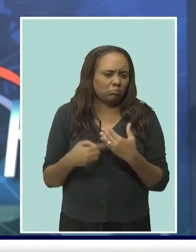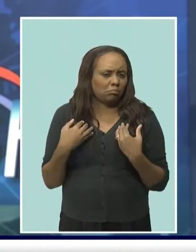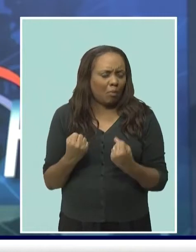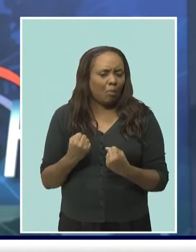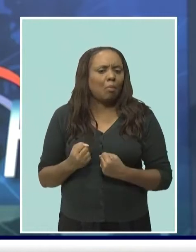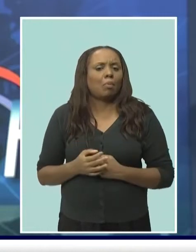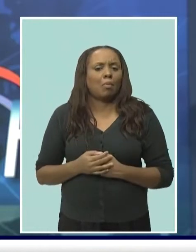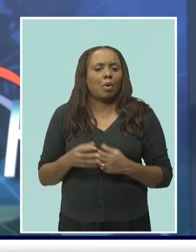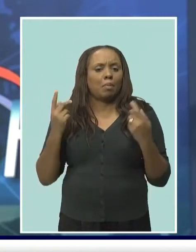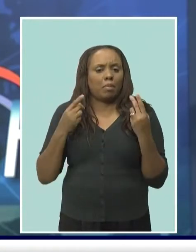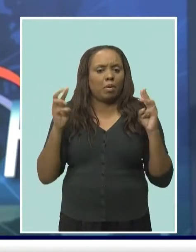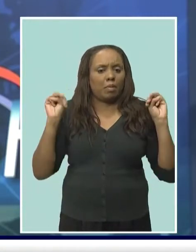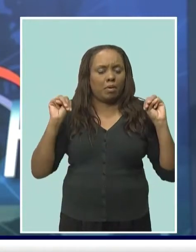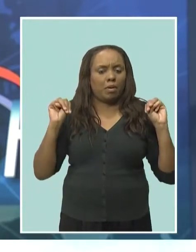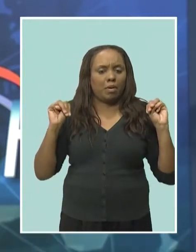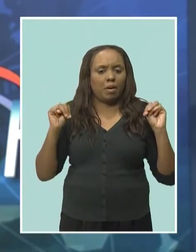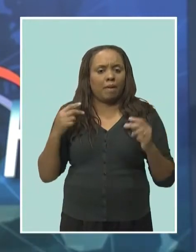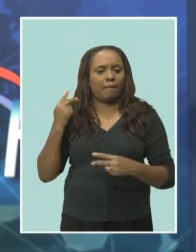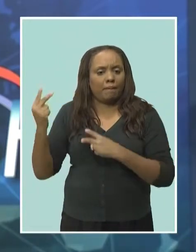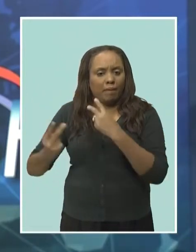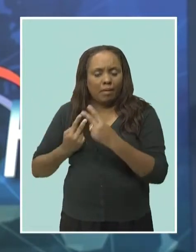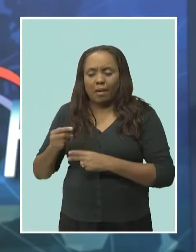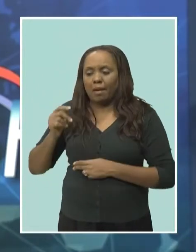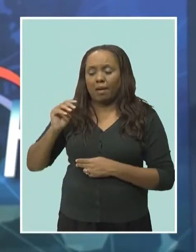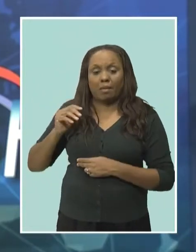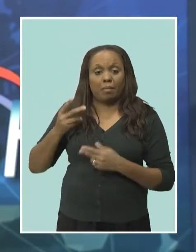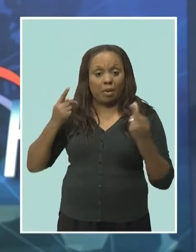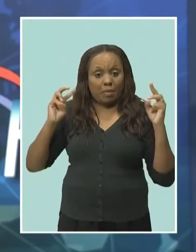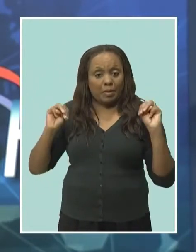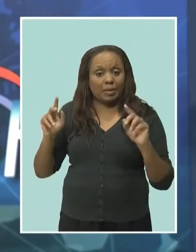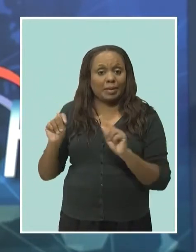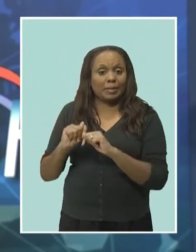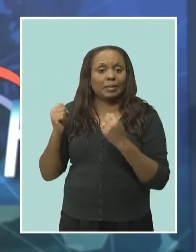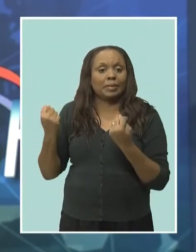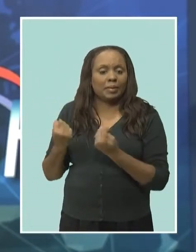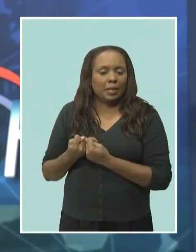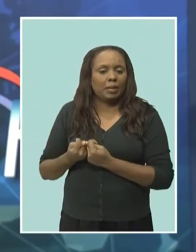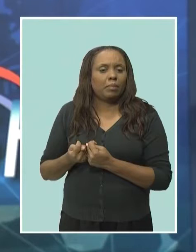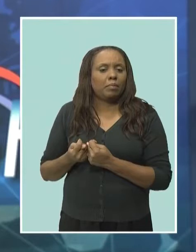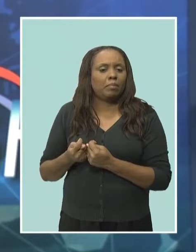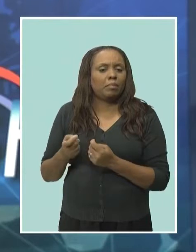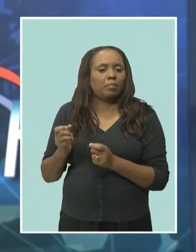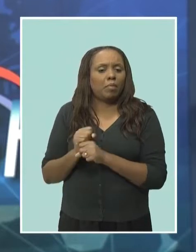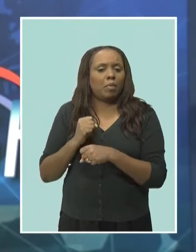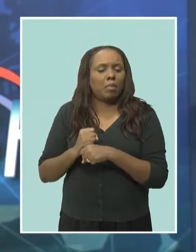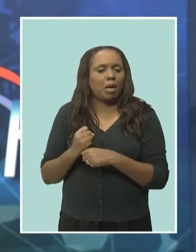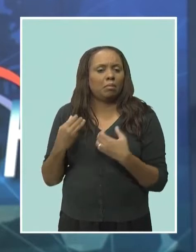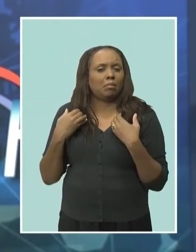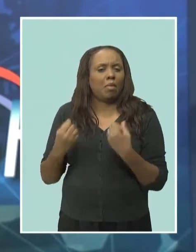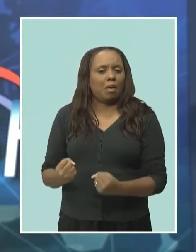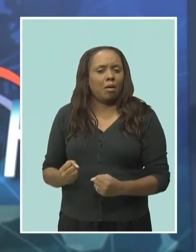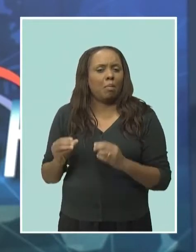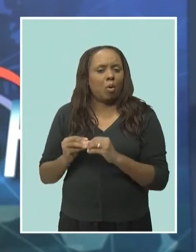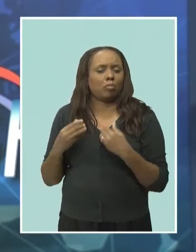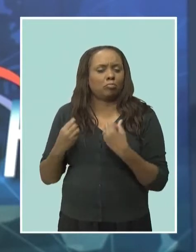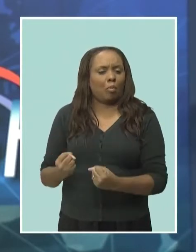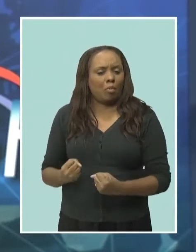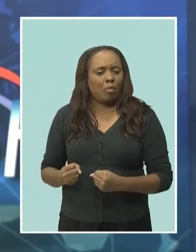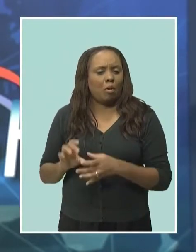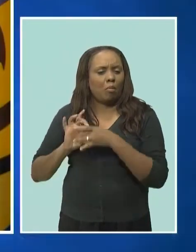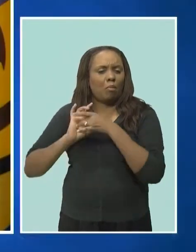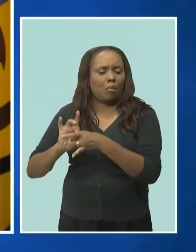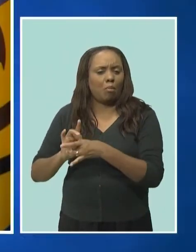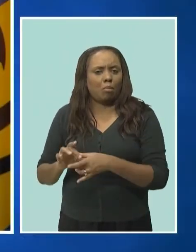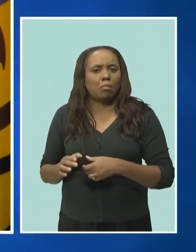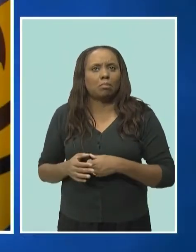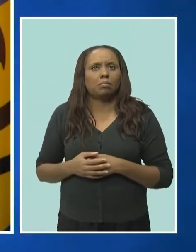says Prime Minister Motley's visit and her delegation will add to the already strong partnership in a range of sectors.